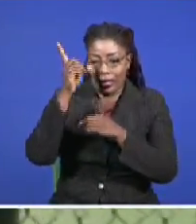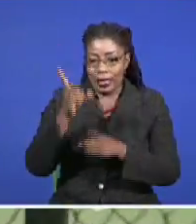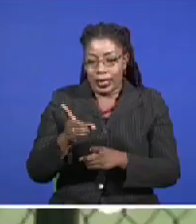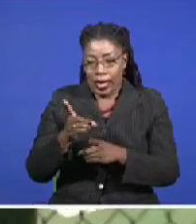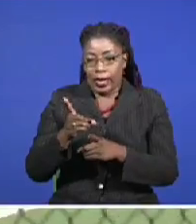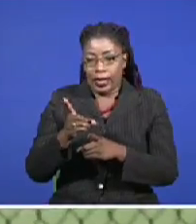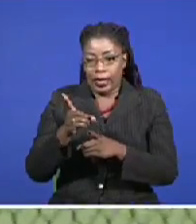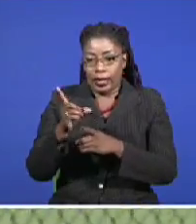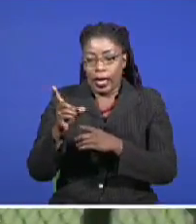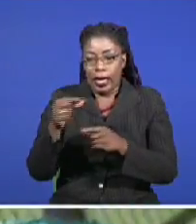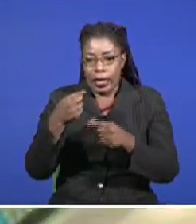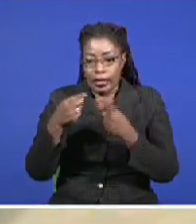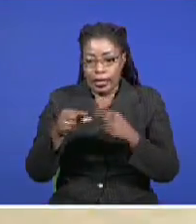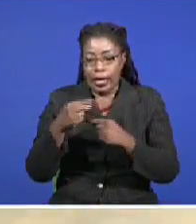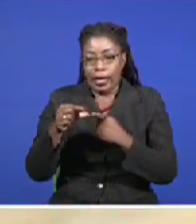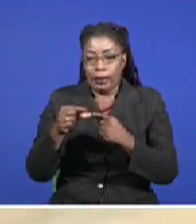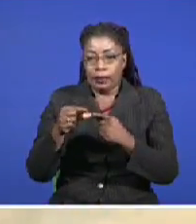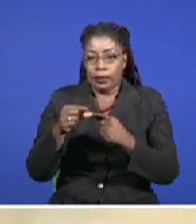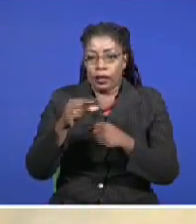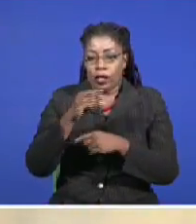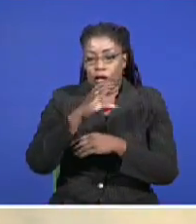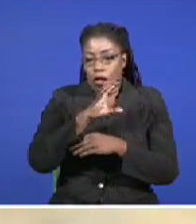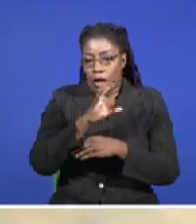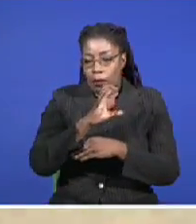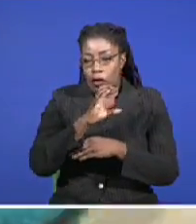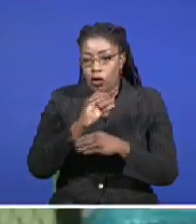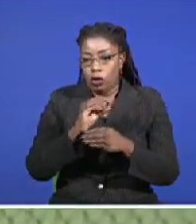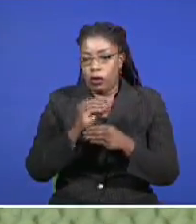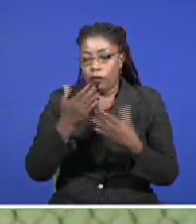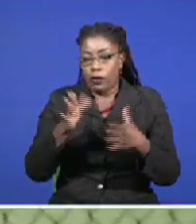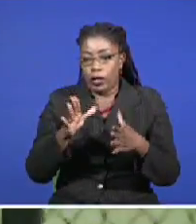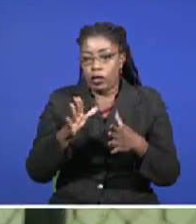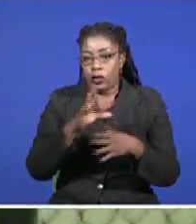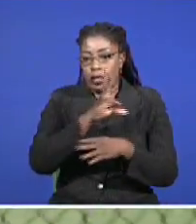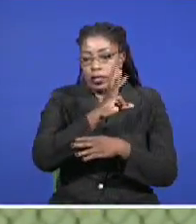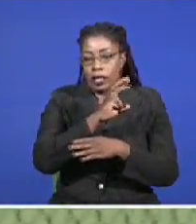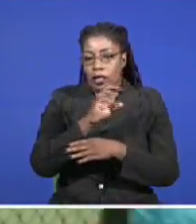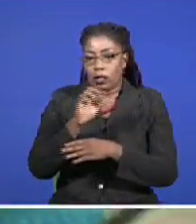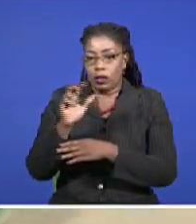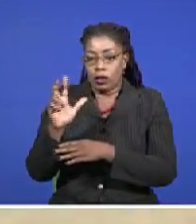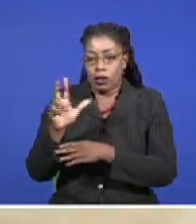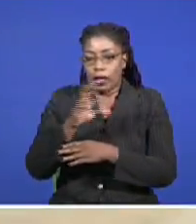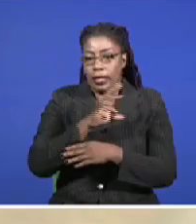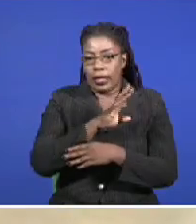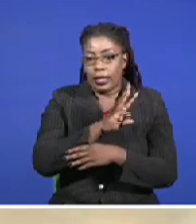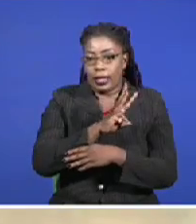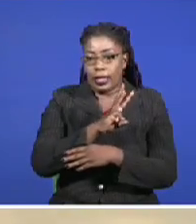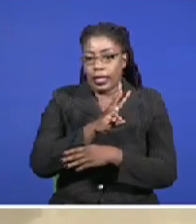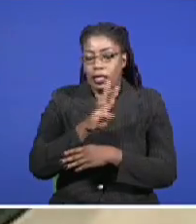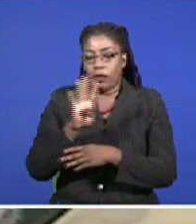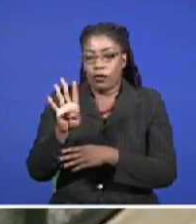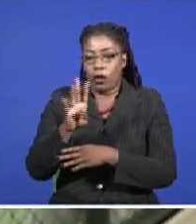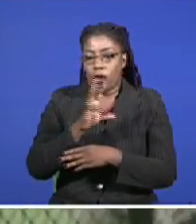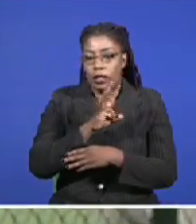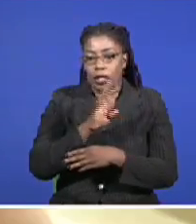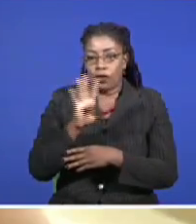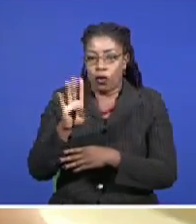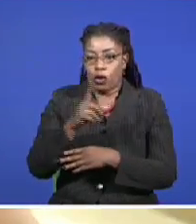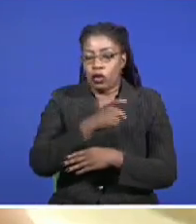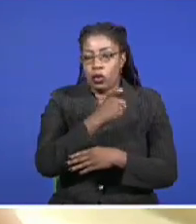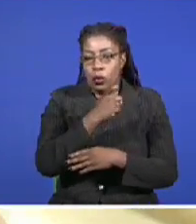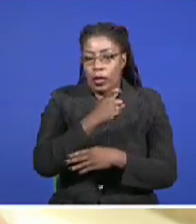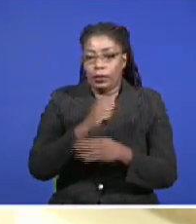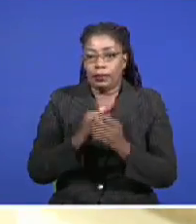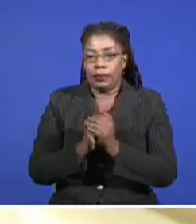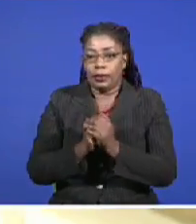And behind the home crowd, the Colombian would put Kerry away 2-6, 6-4, and 6-4 to clinch the win. It was